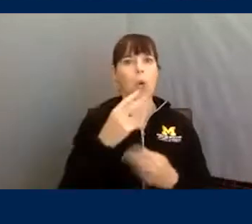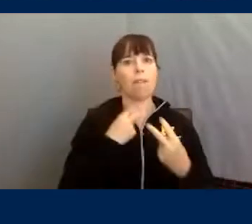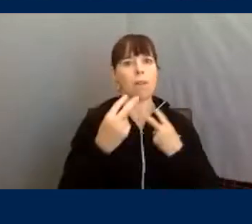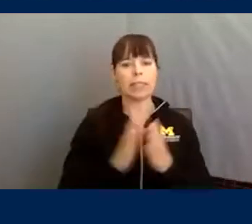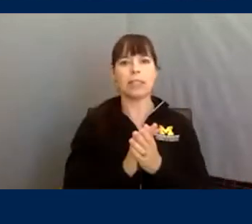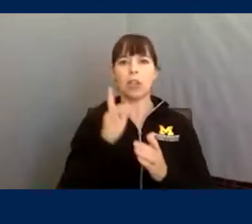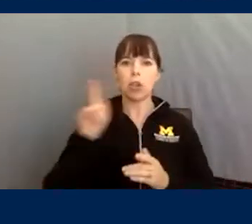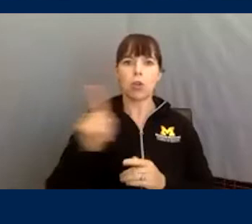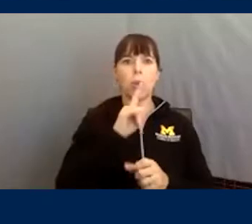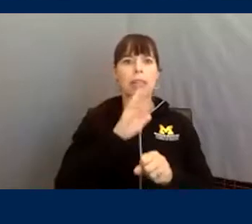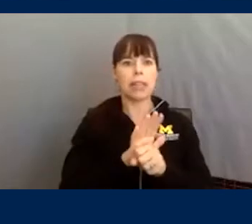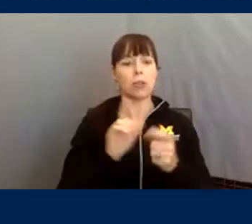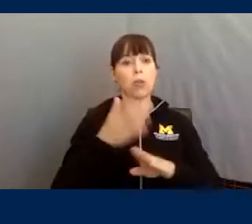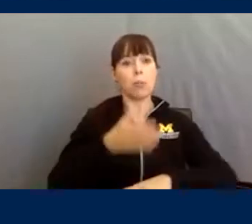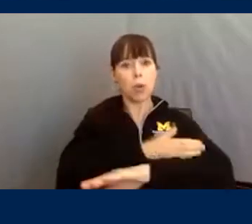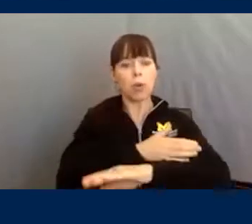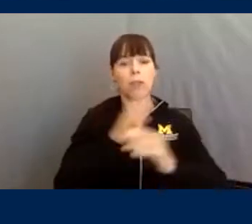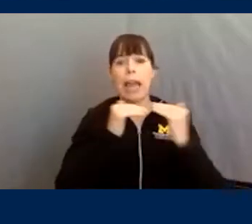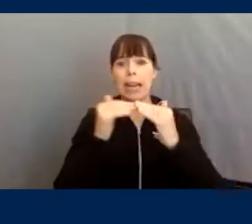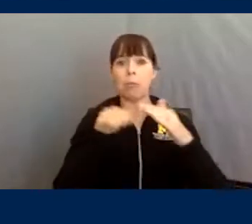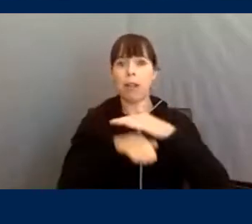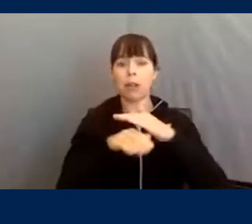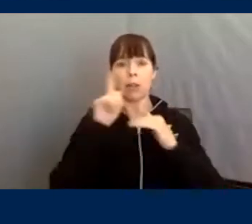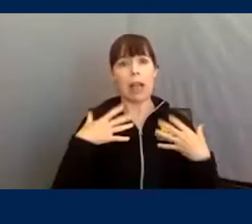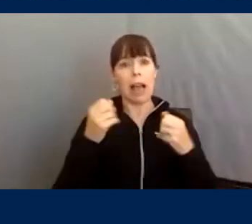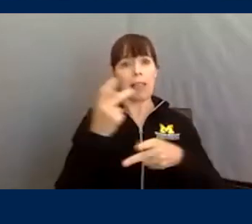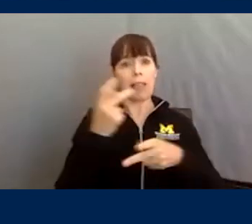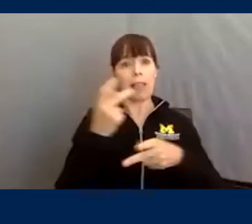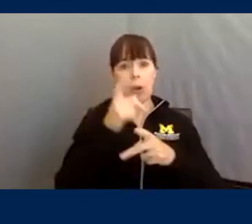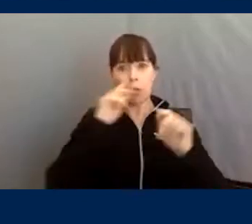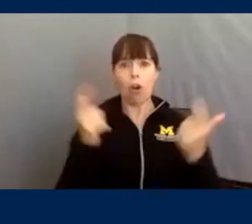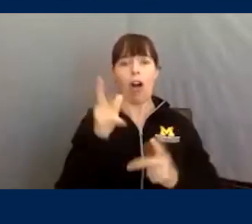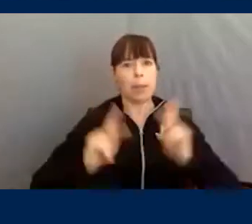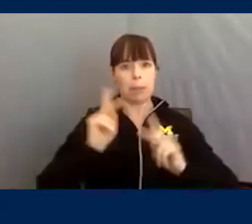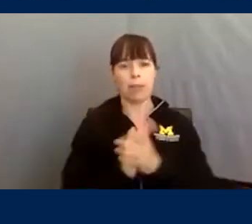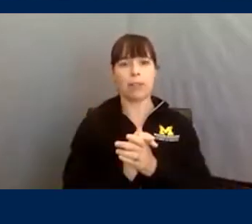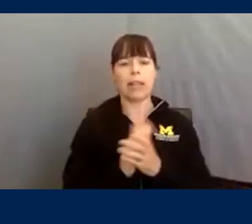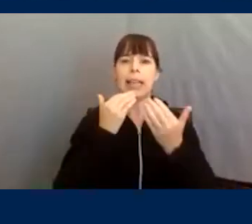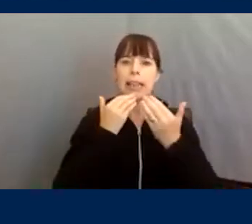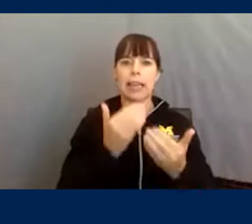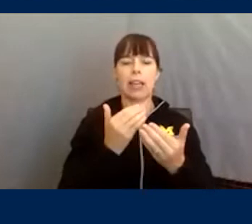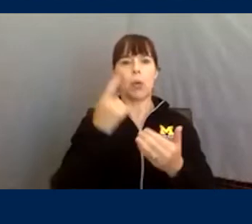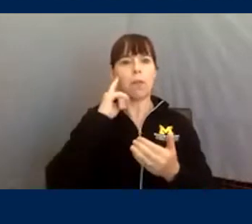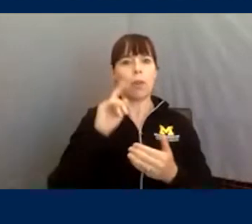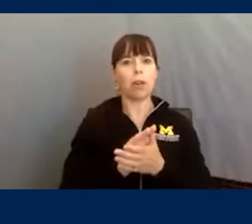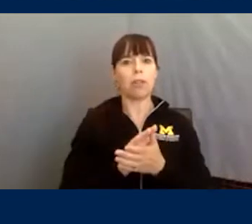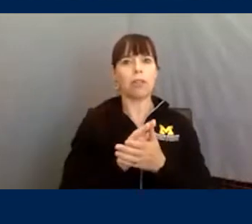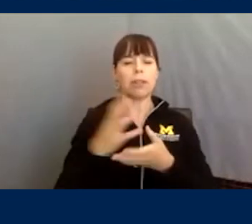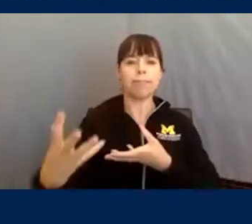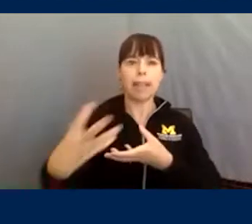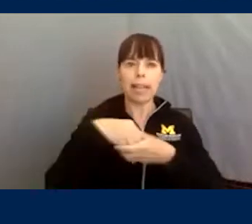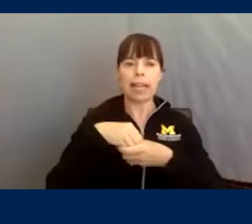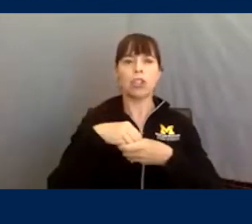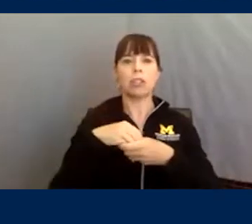your dedication to improving equitable access to healthcare for all populations, and thank you for engaging,